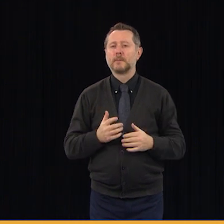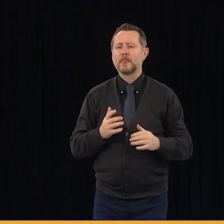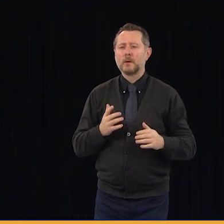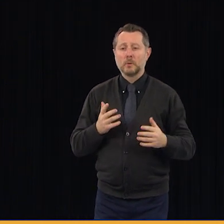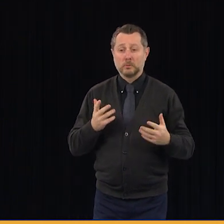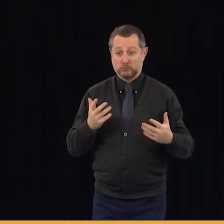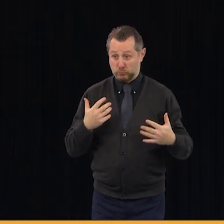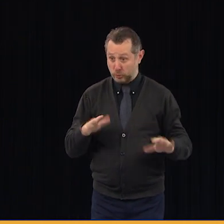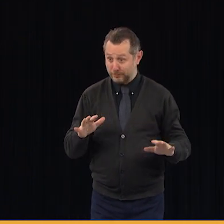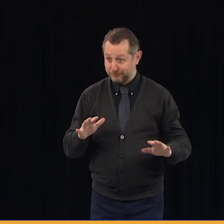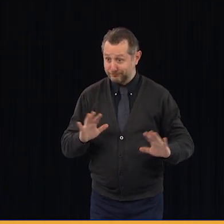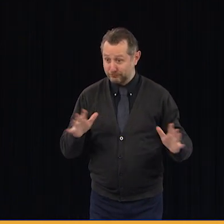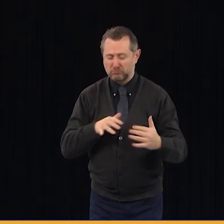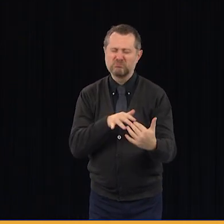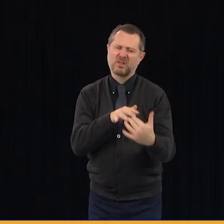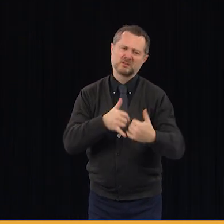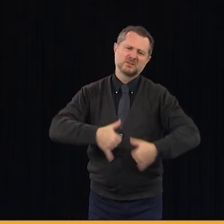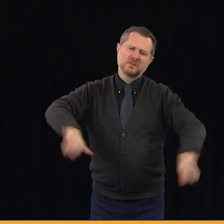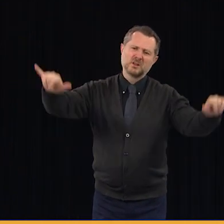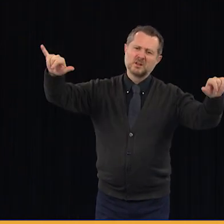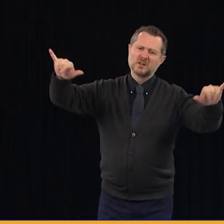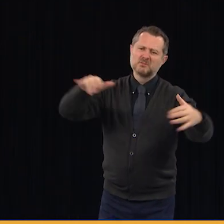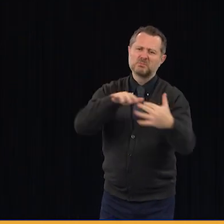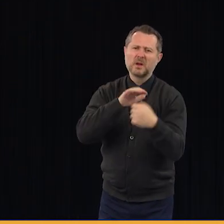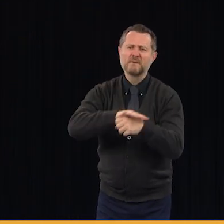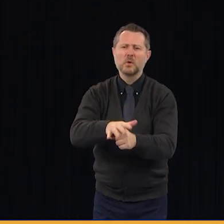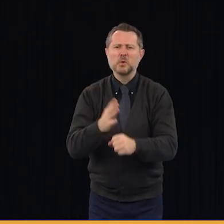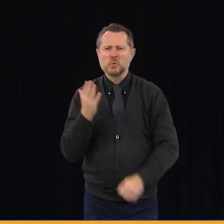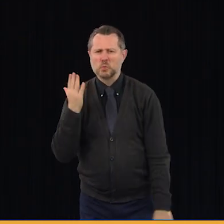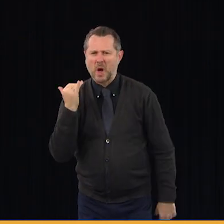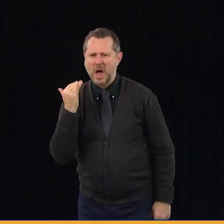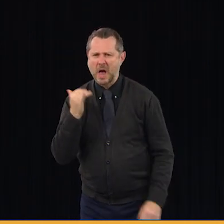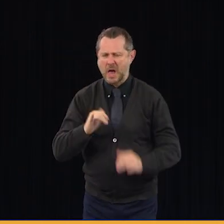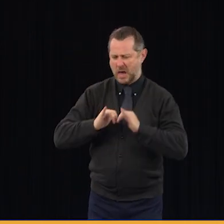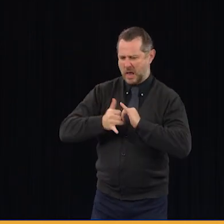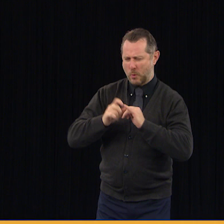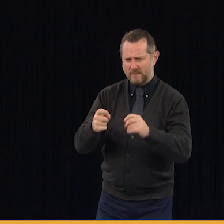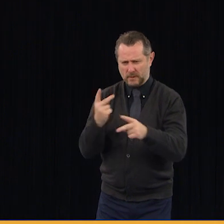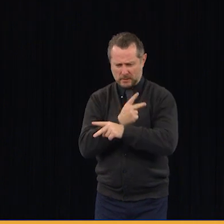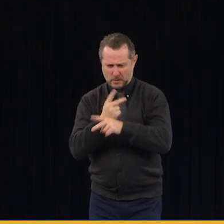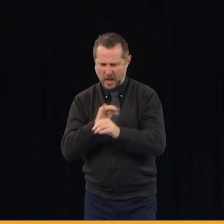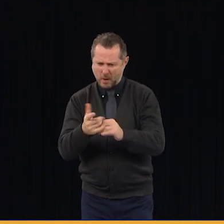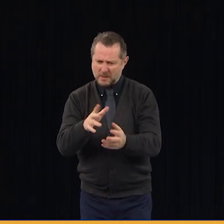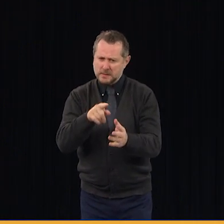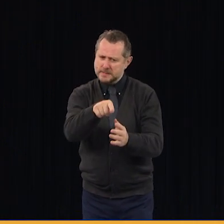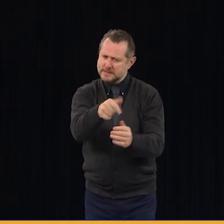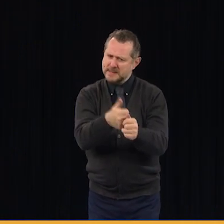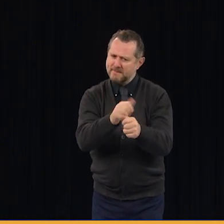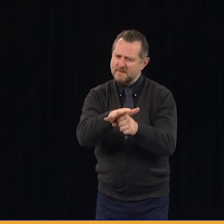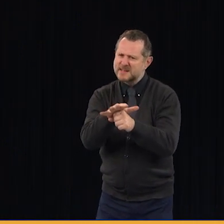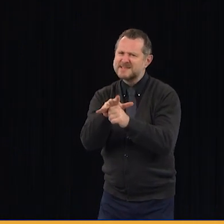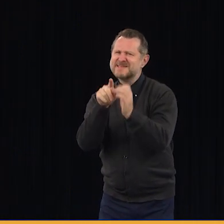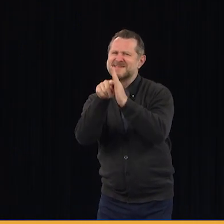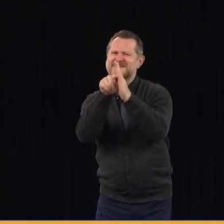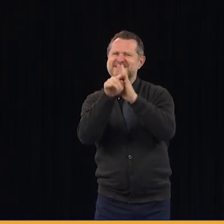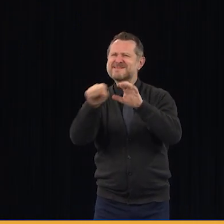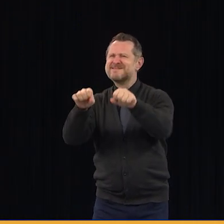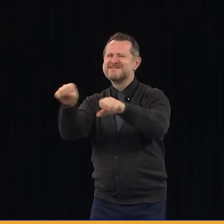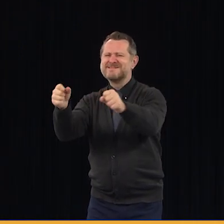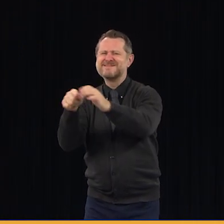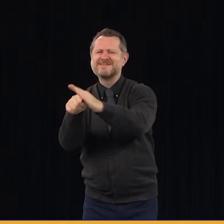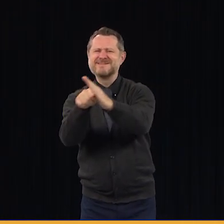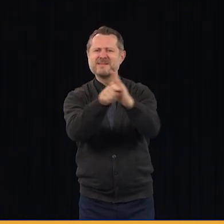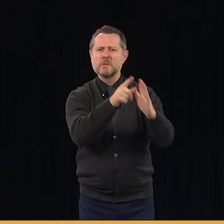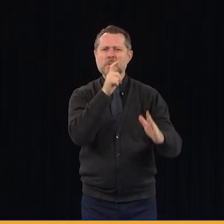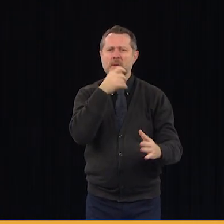learn how and why this virus kills, especially why we have higher fatality rates among African